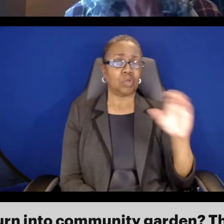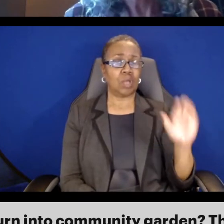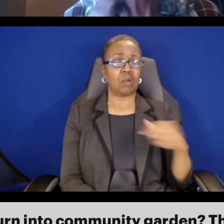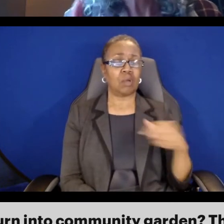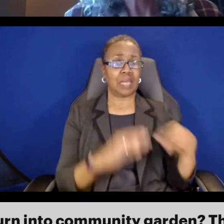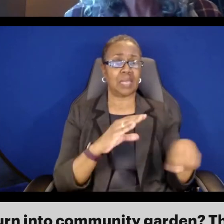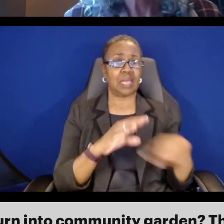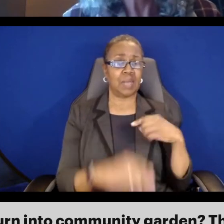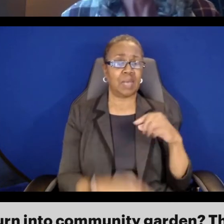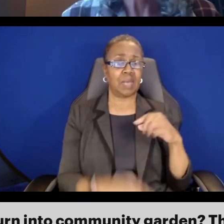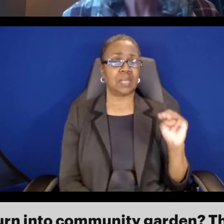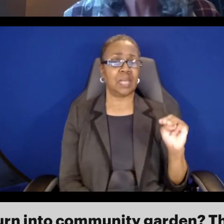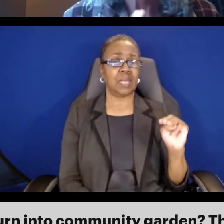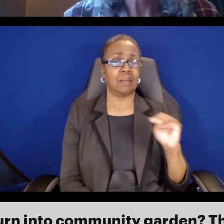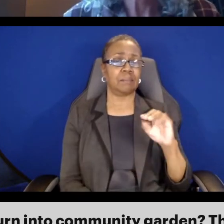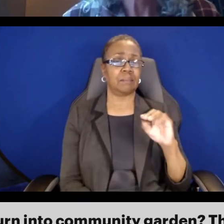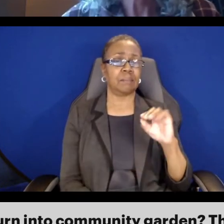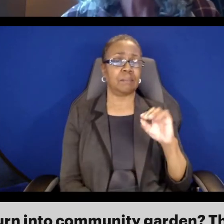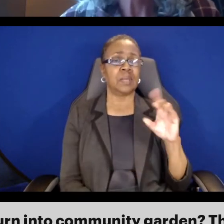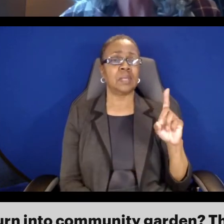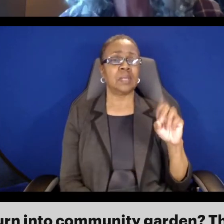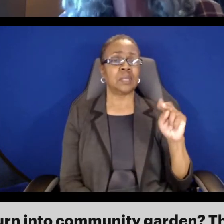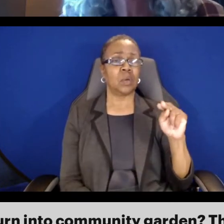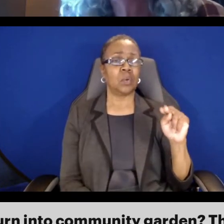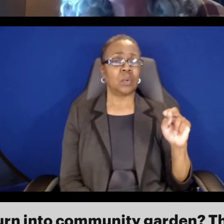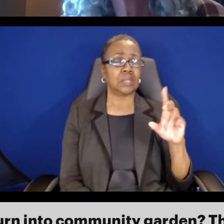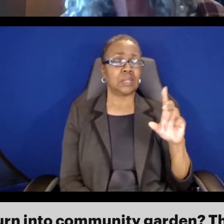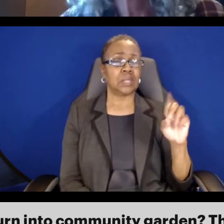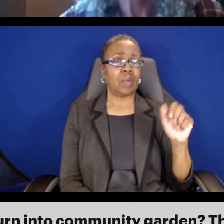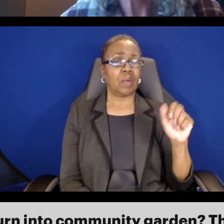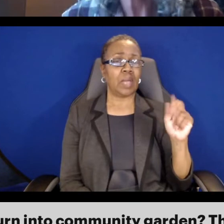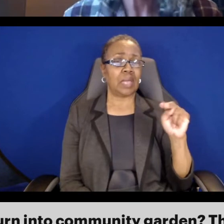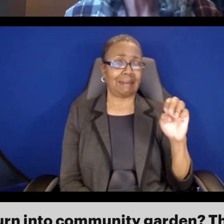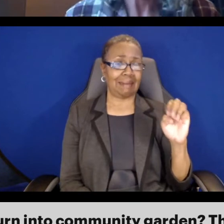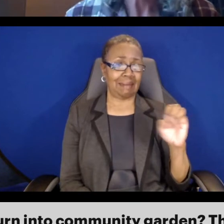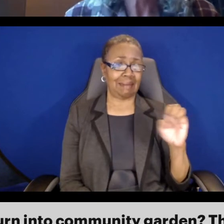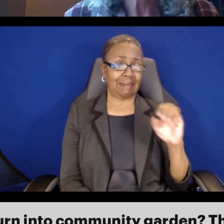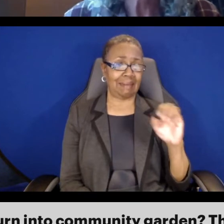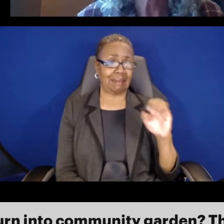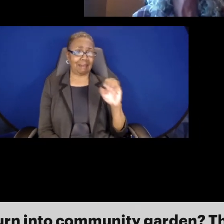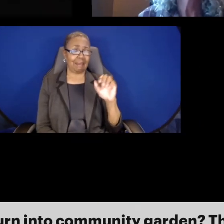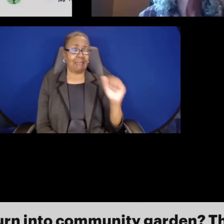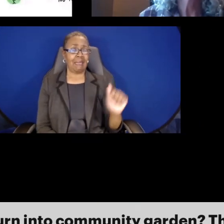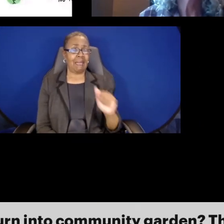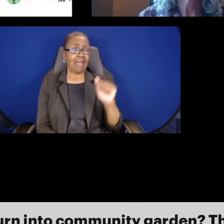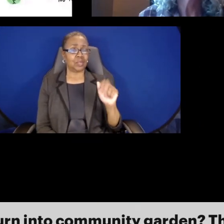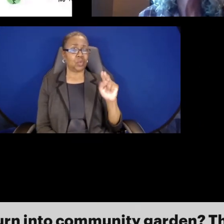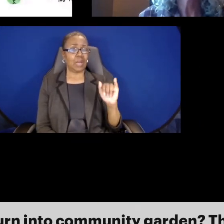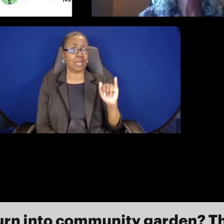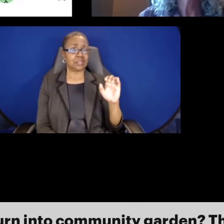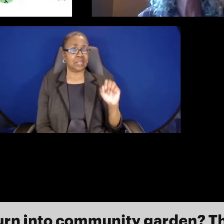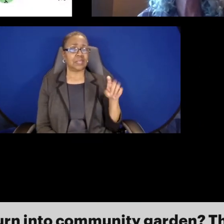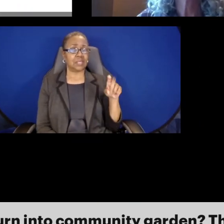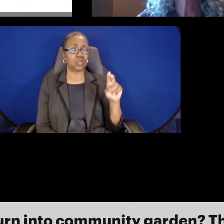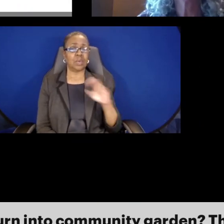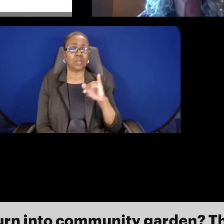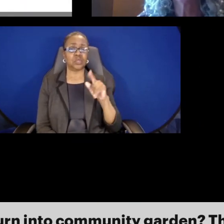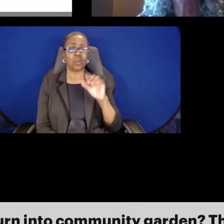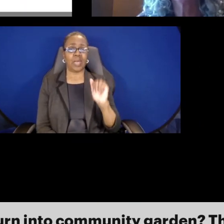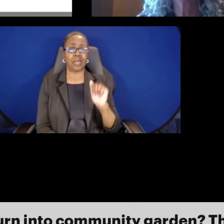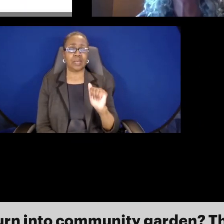just mdoane, my last name Doane, at uic.edu. And Joanna